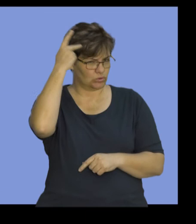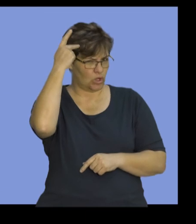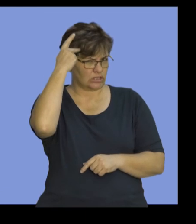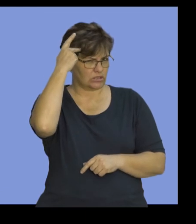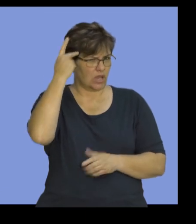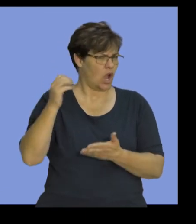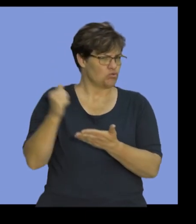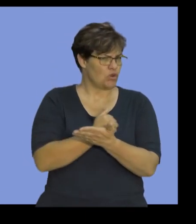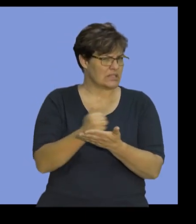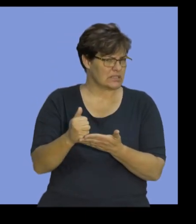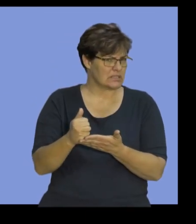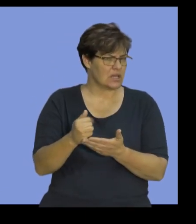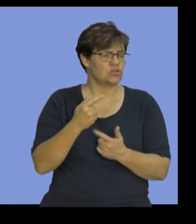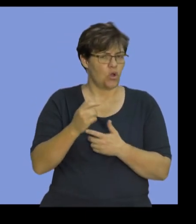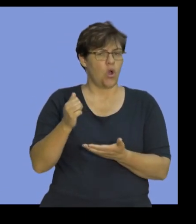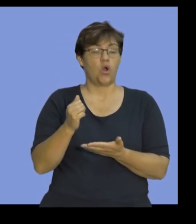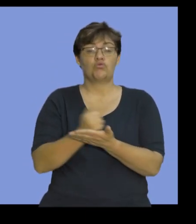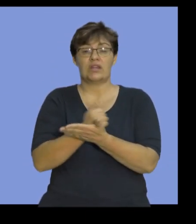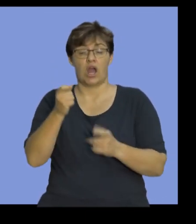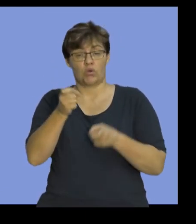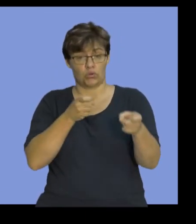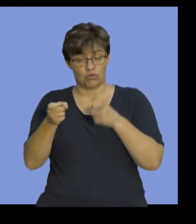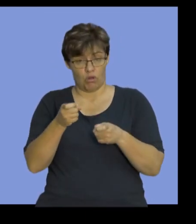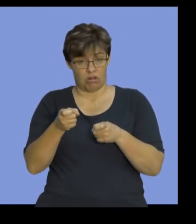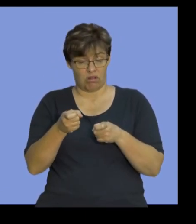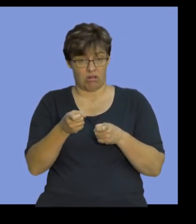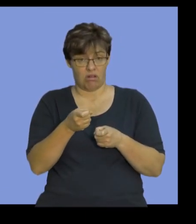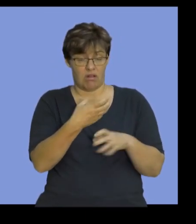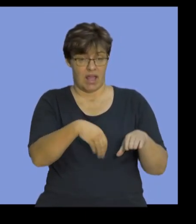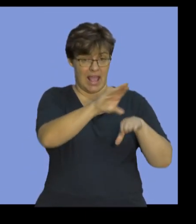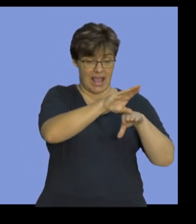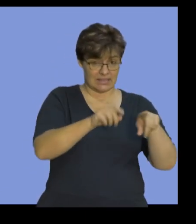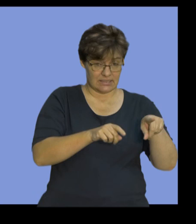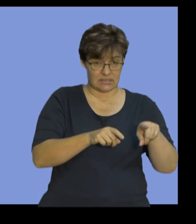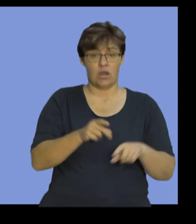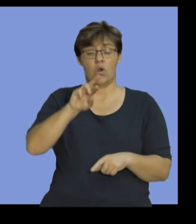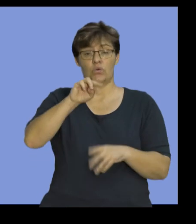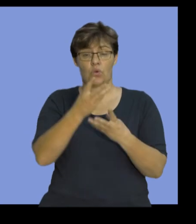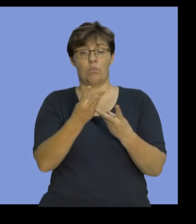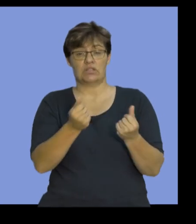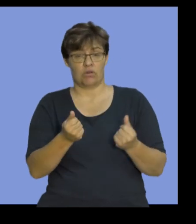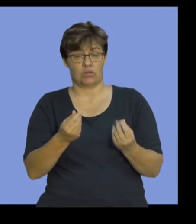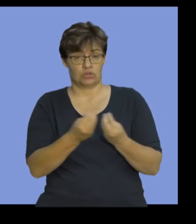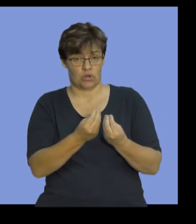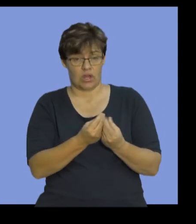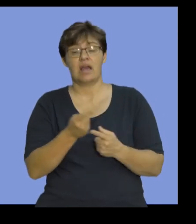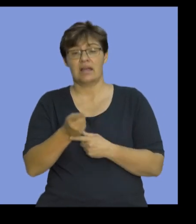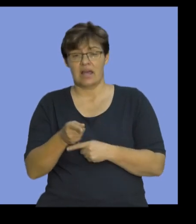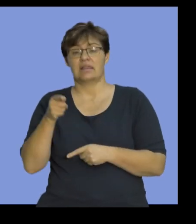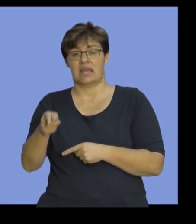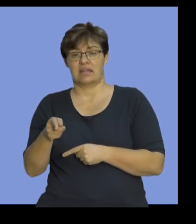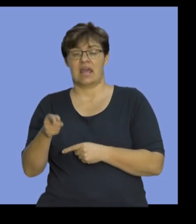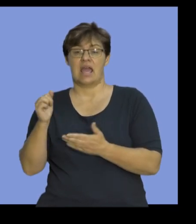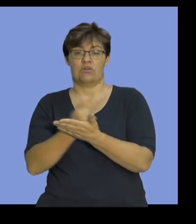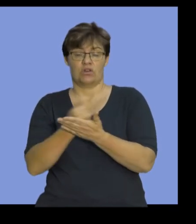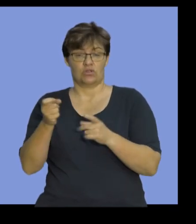on credit, so creditors control. Debit, raw materials stock. Credit, creditors control. And